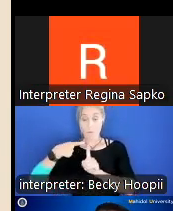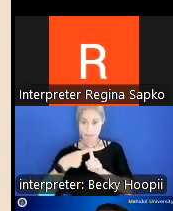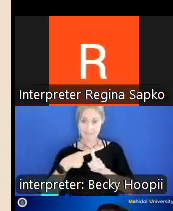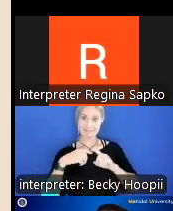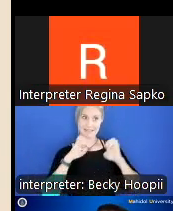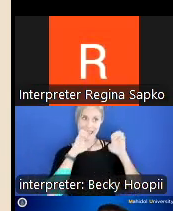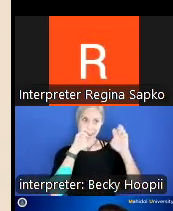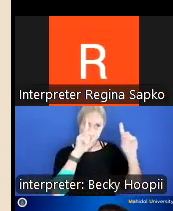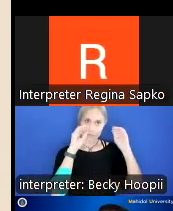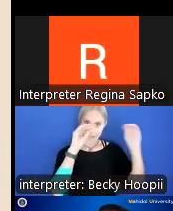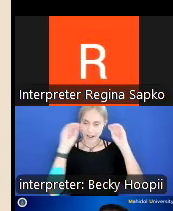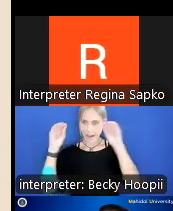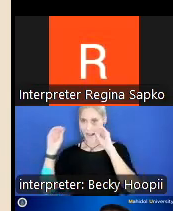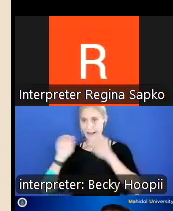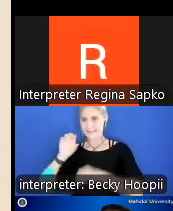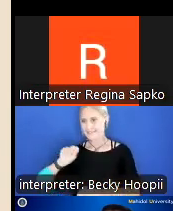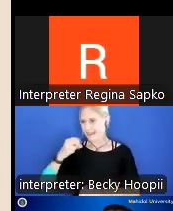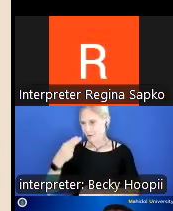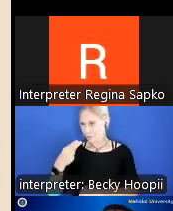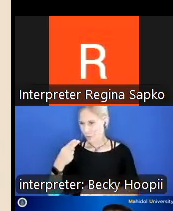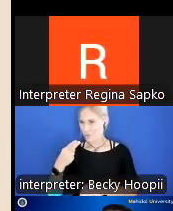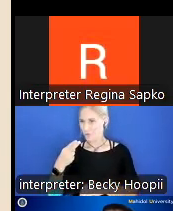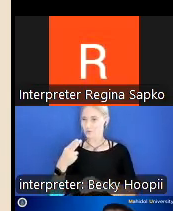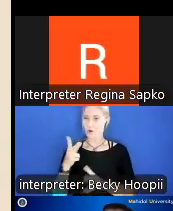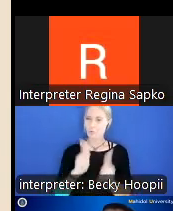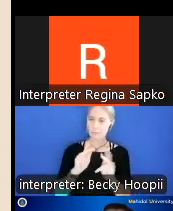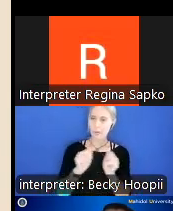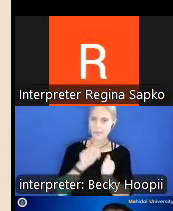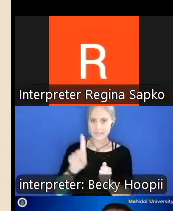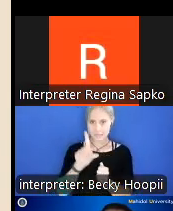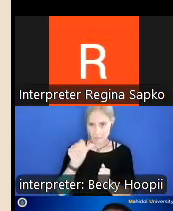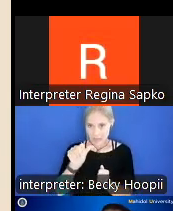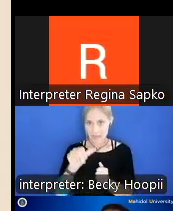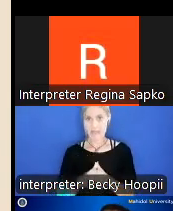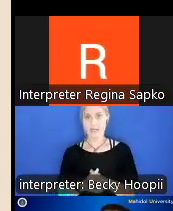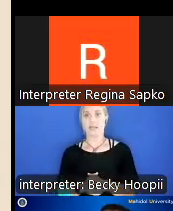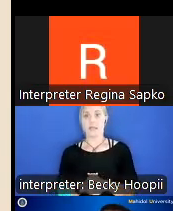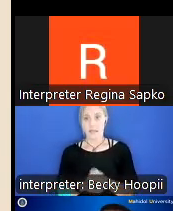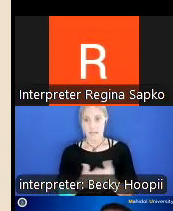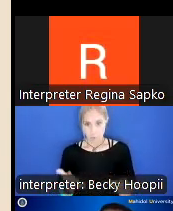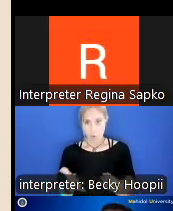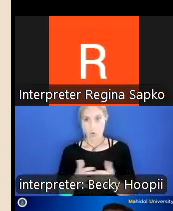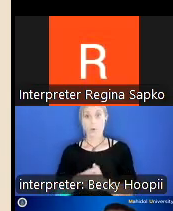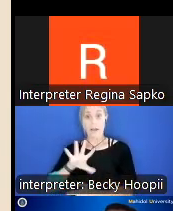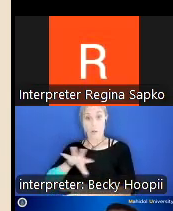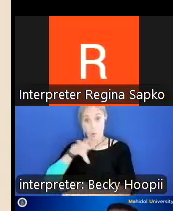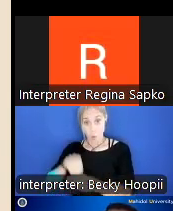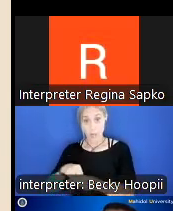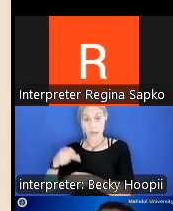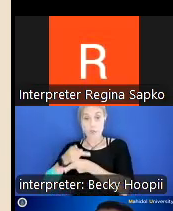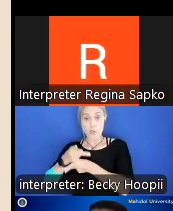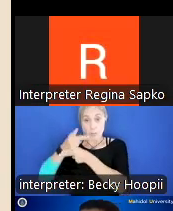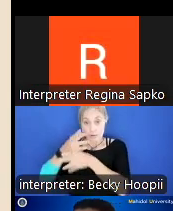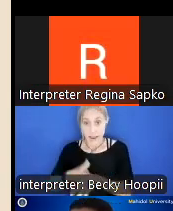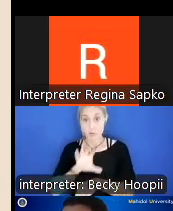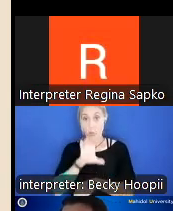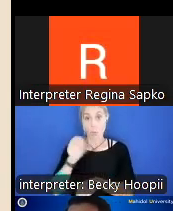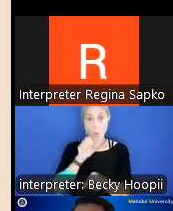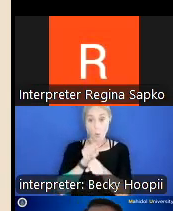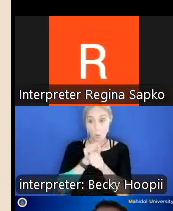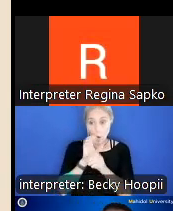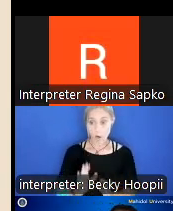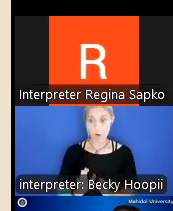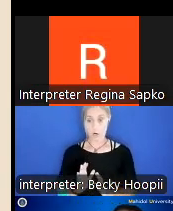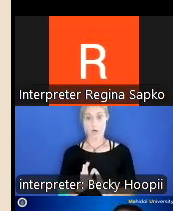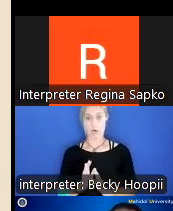around person with disability in terms of including supervisor, co-worker to more positive